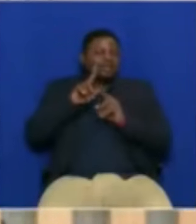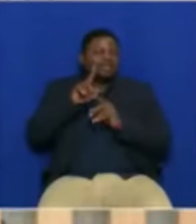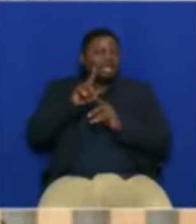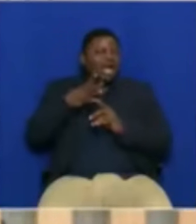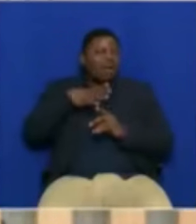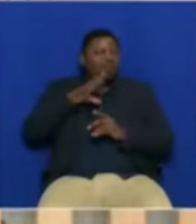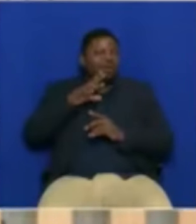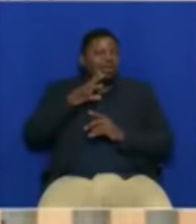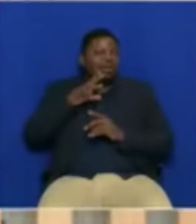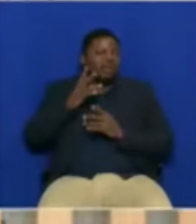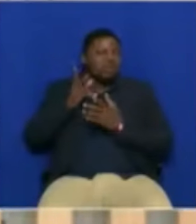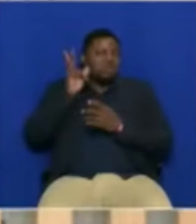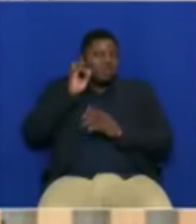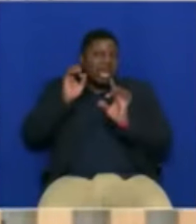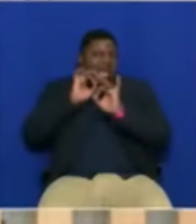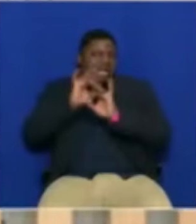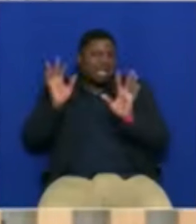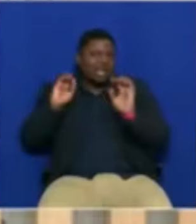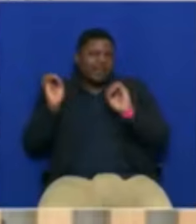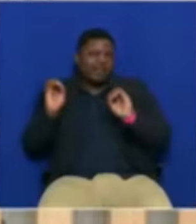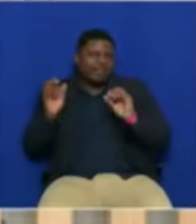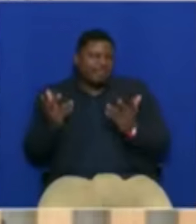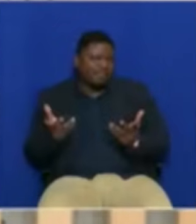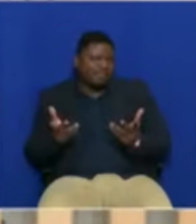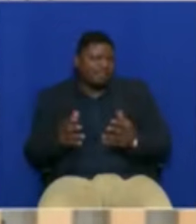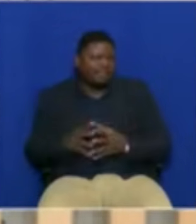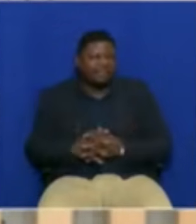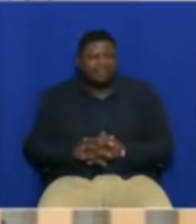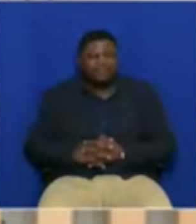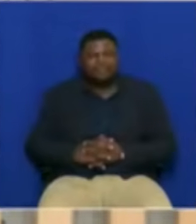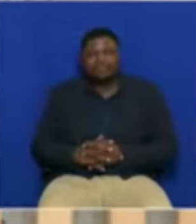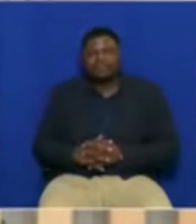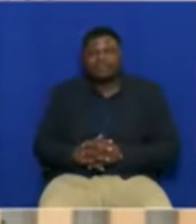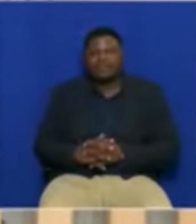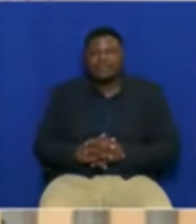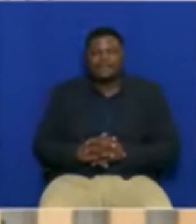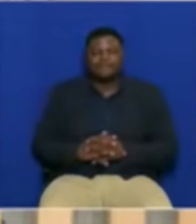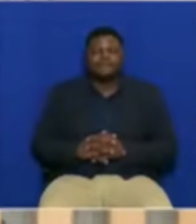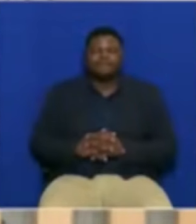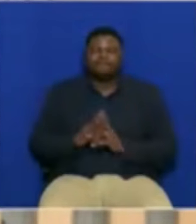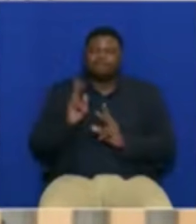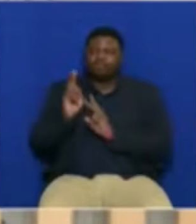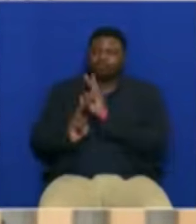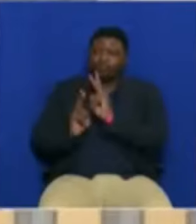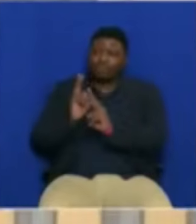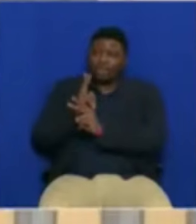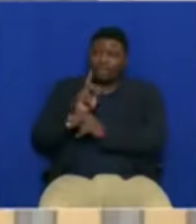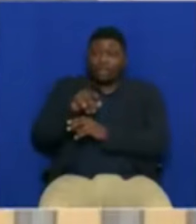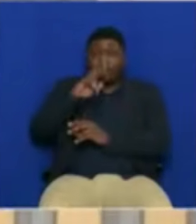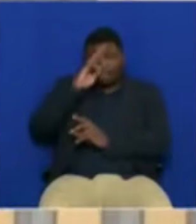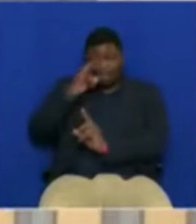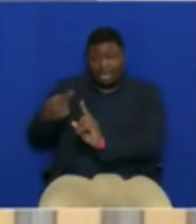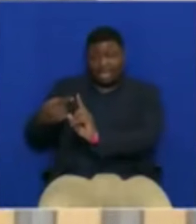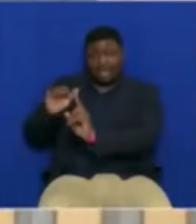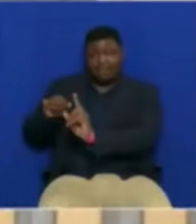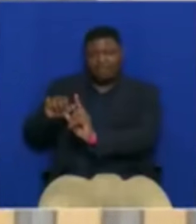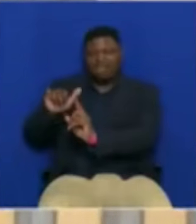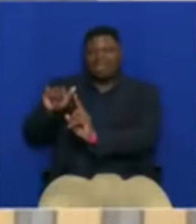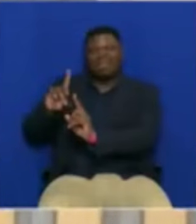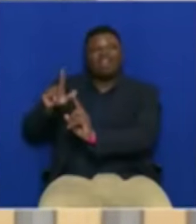on facts, that A1 statement? The A1 statement of Mr. Adams. Yes. It's an allegation.